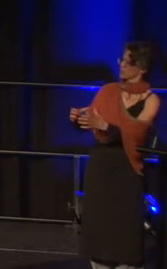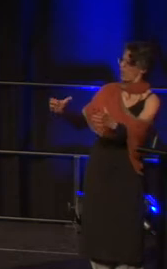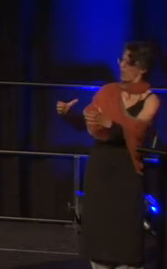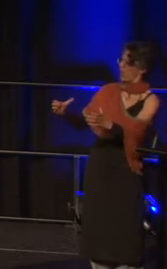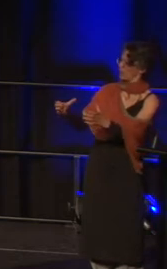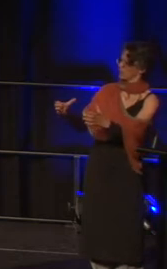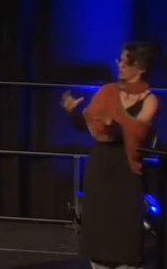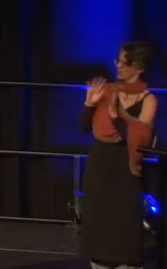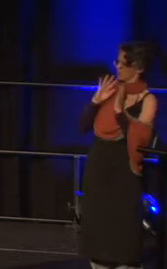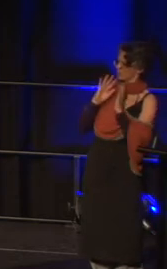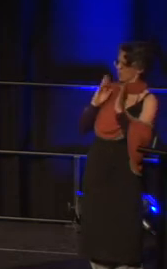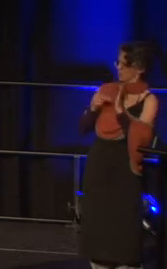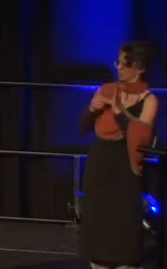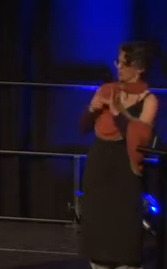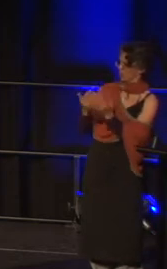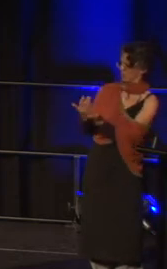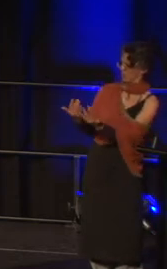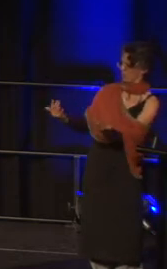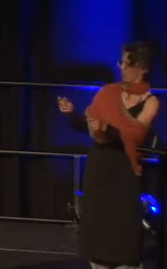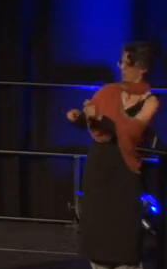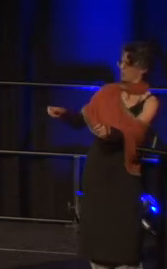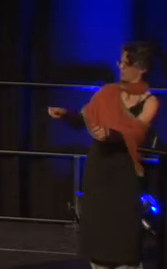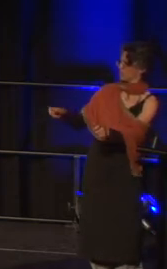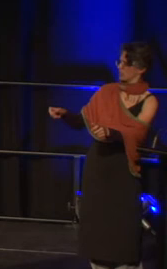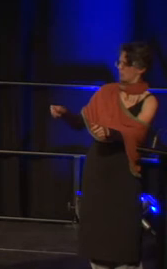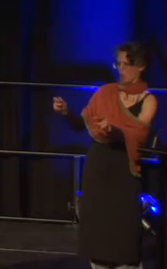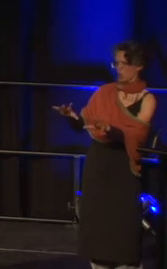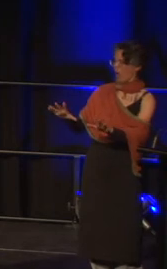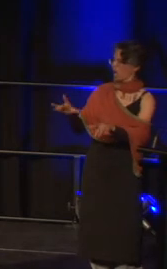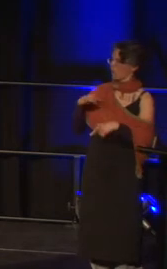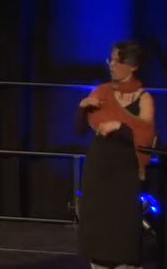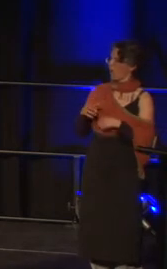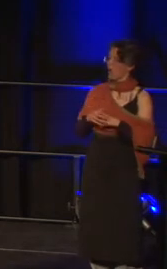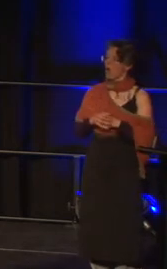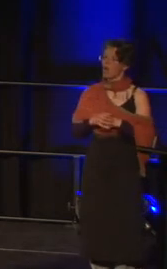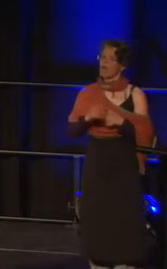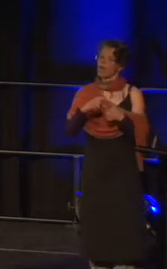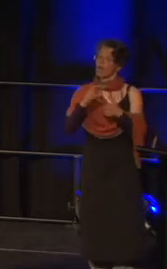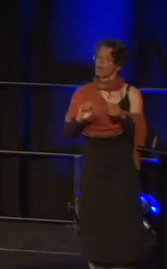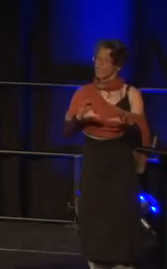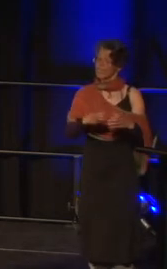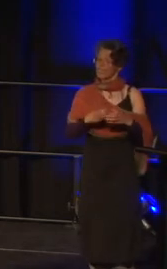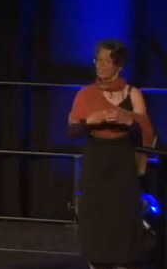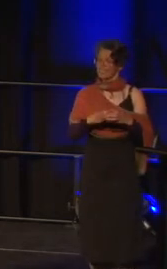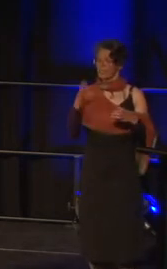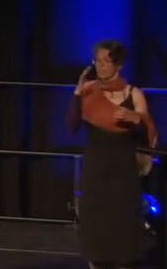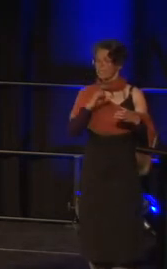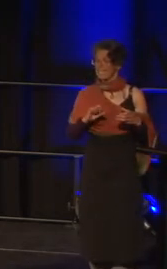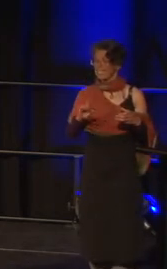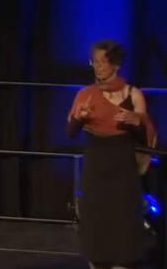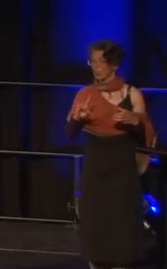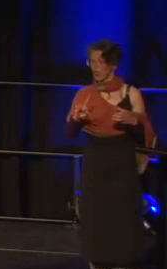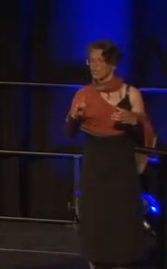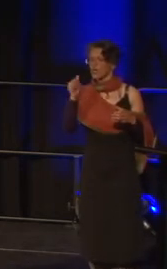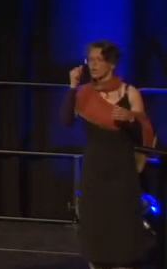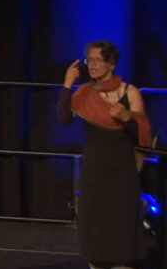Zealand? What would it look like and why? Well, the Greens believe that the population of any country needs to be mediated